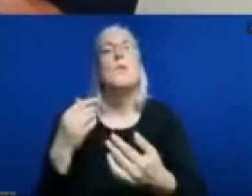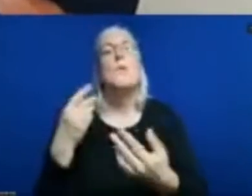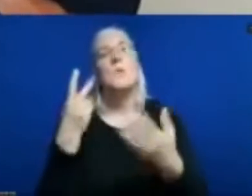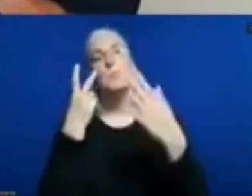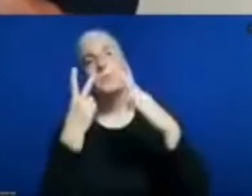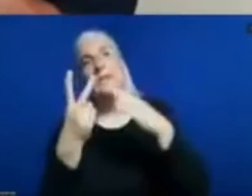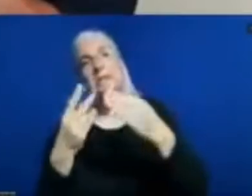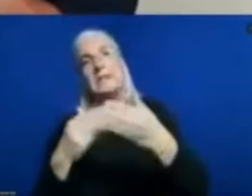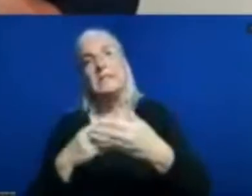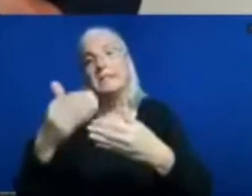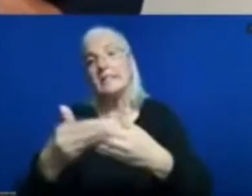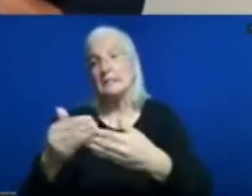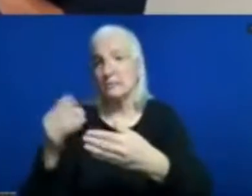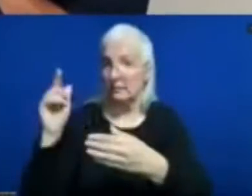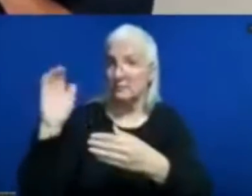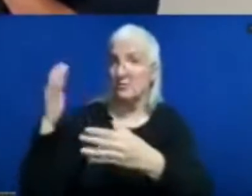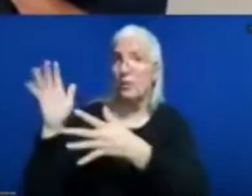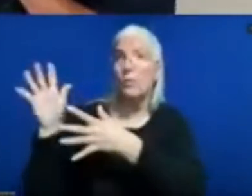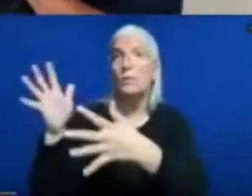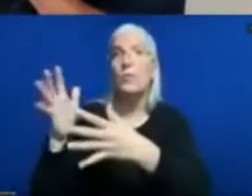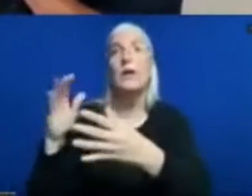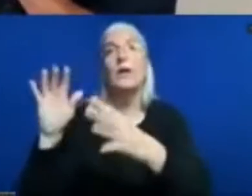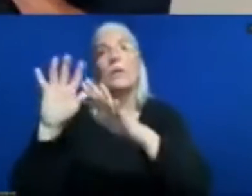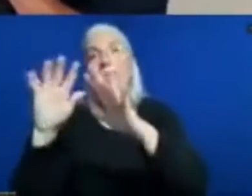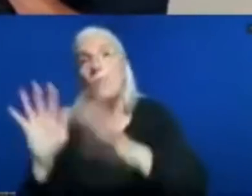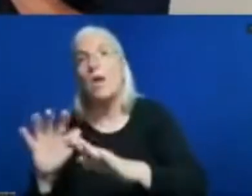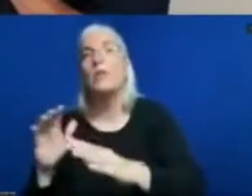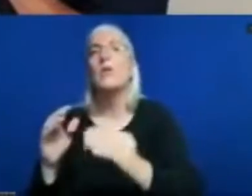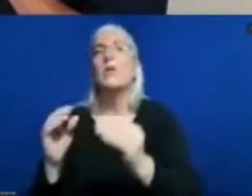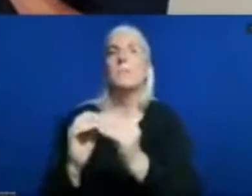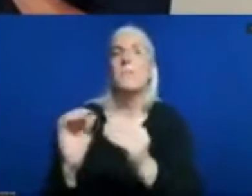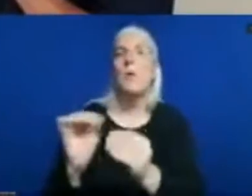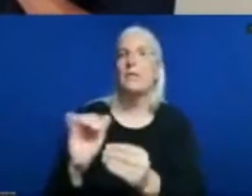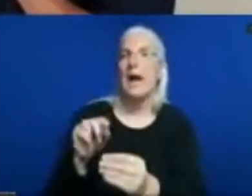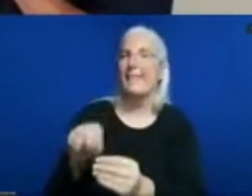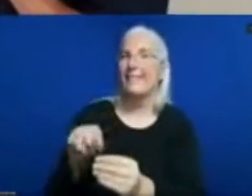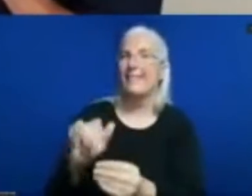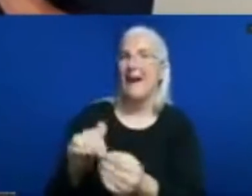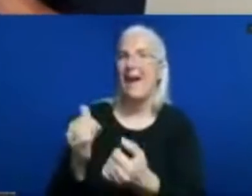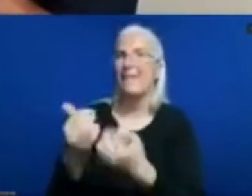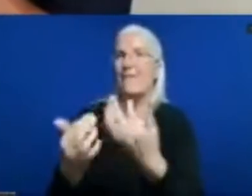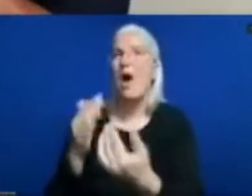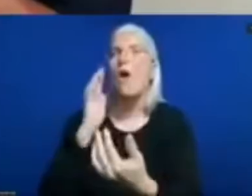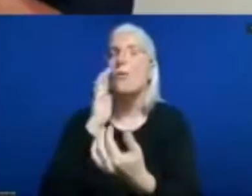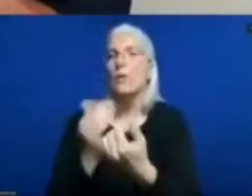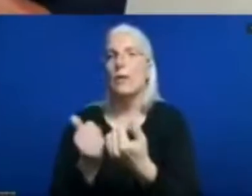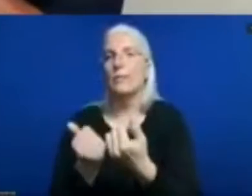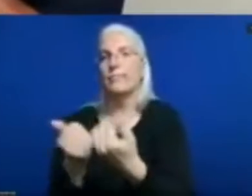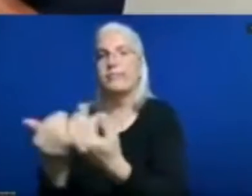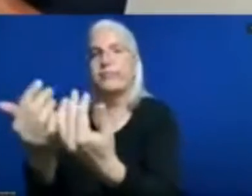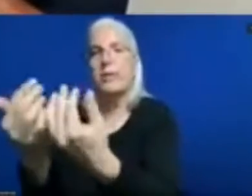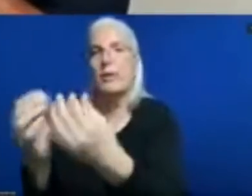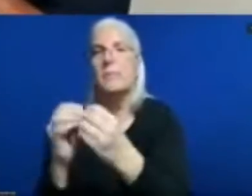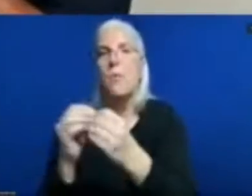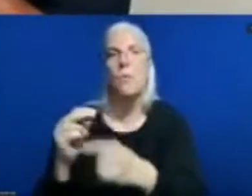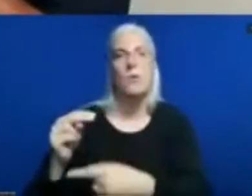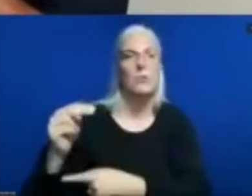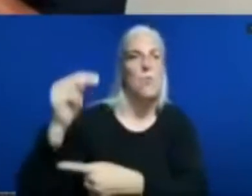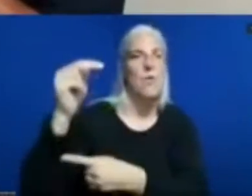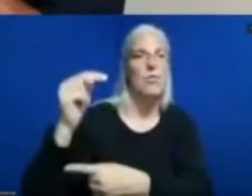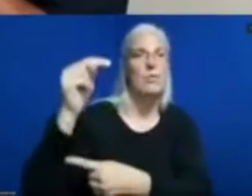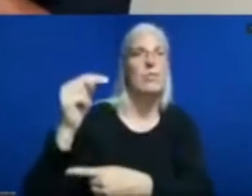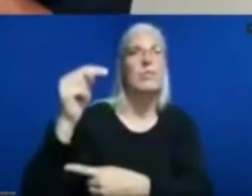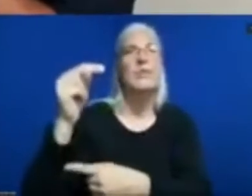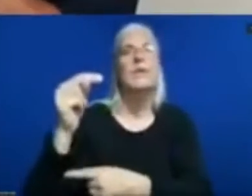north in a couple days. So one of the things that we're preparing for this evening and we're going to start conducting is a burn operation along